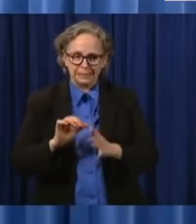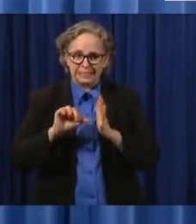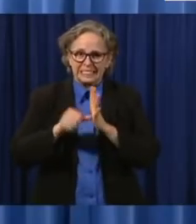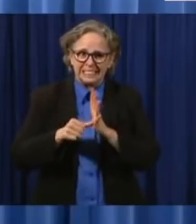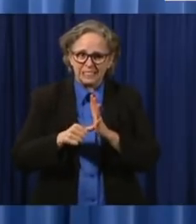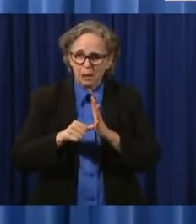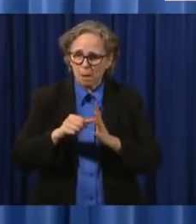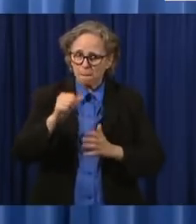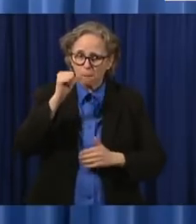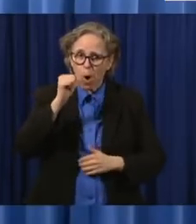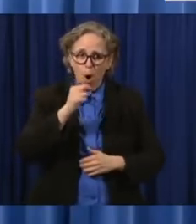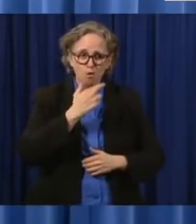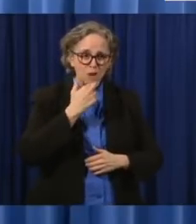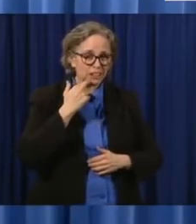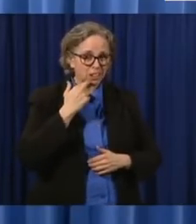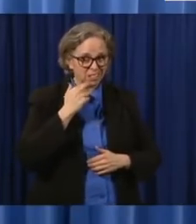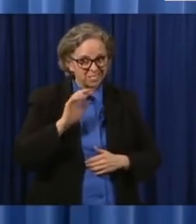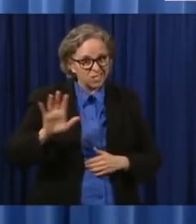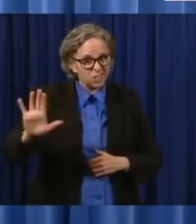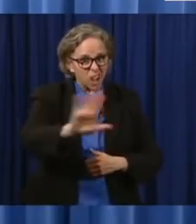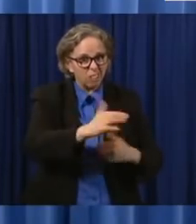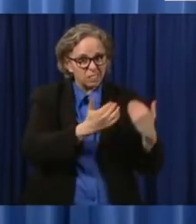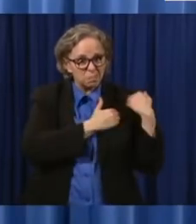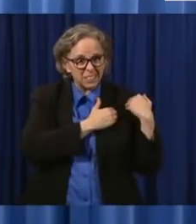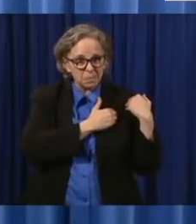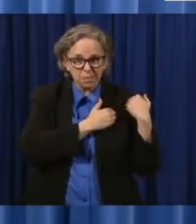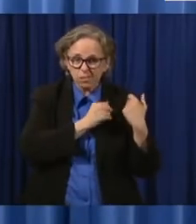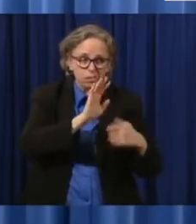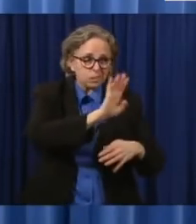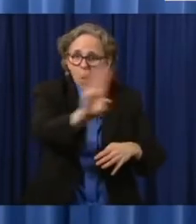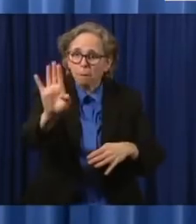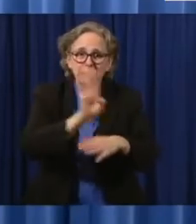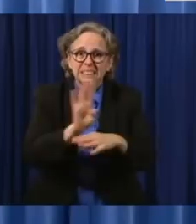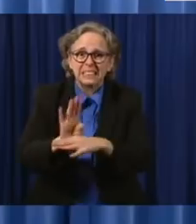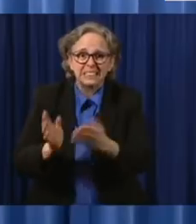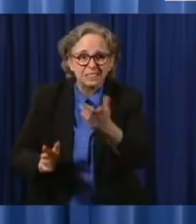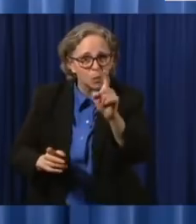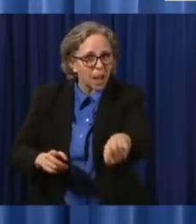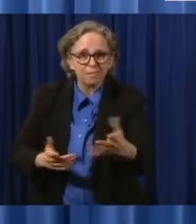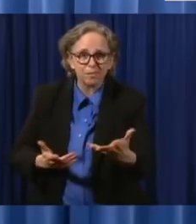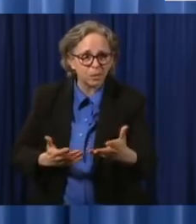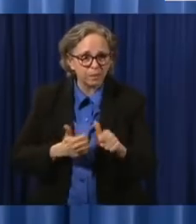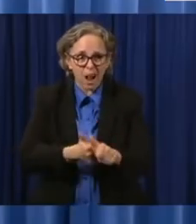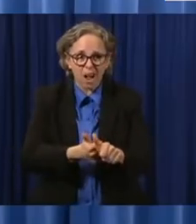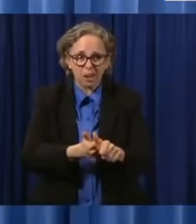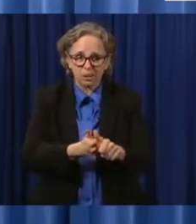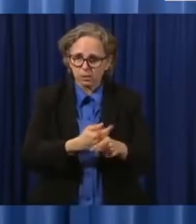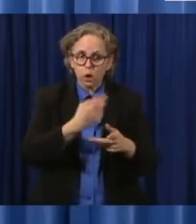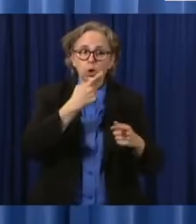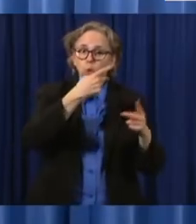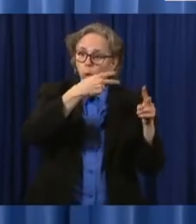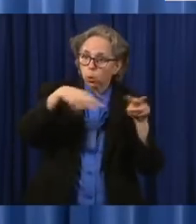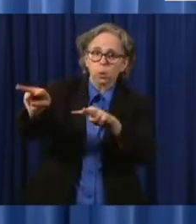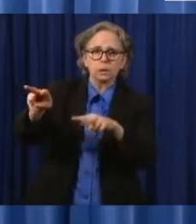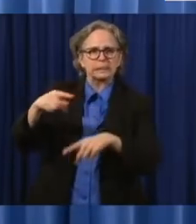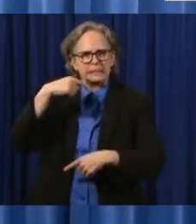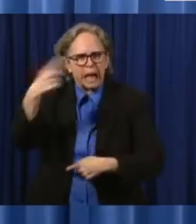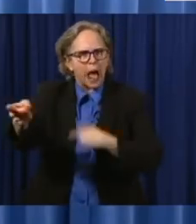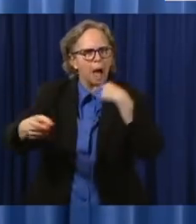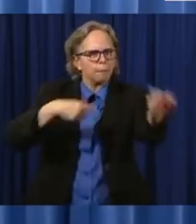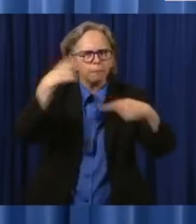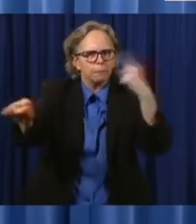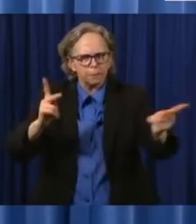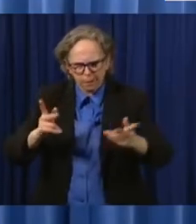You need to make sure that people are doing what they need to do. And for